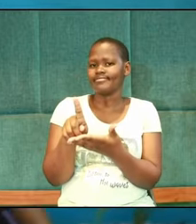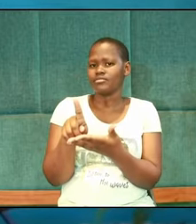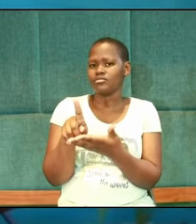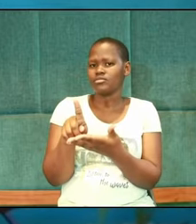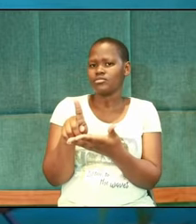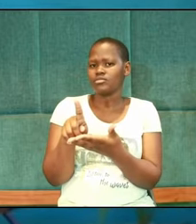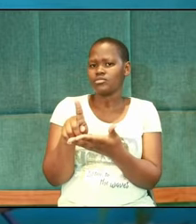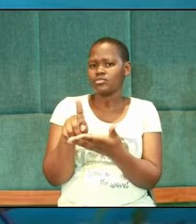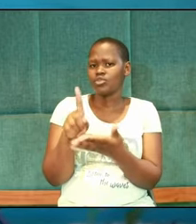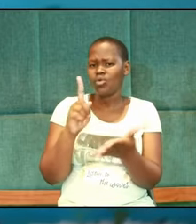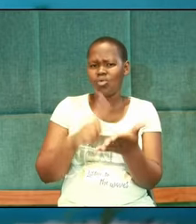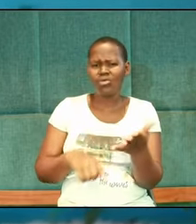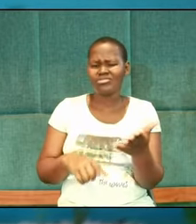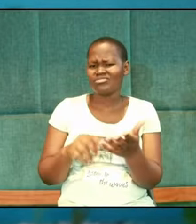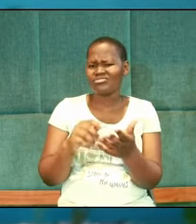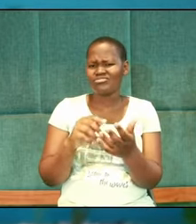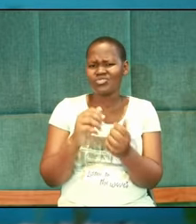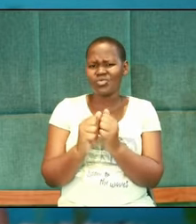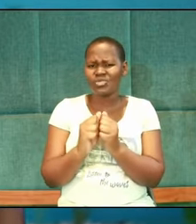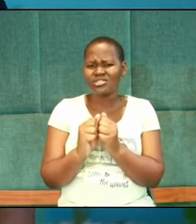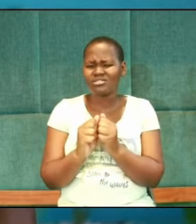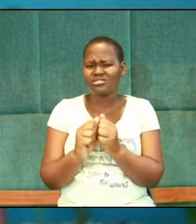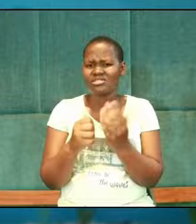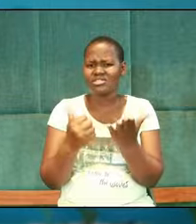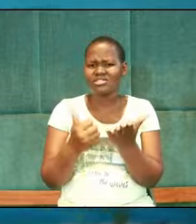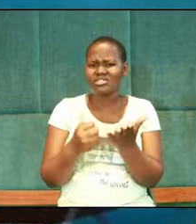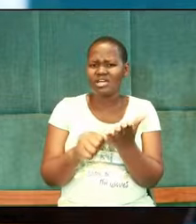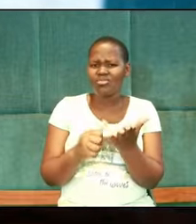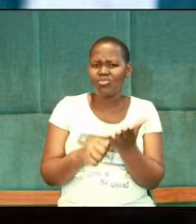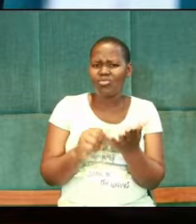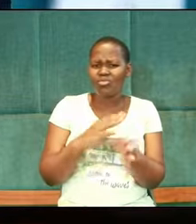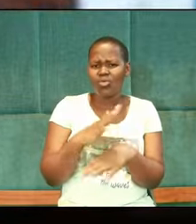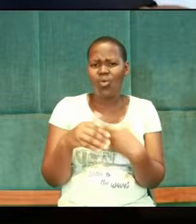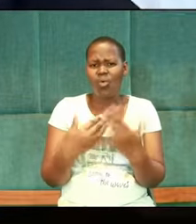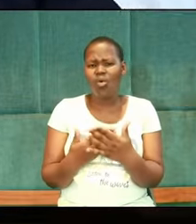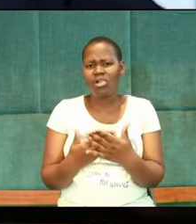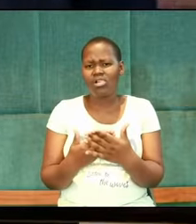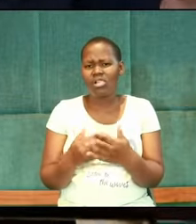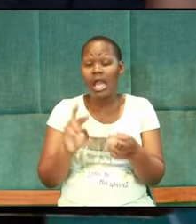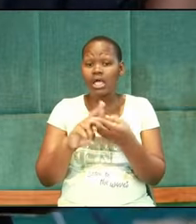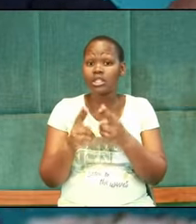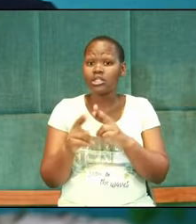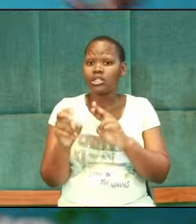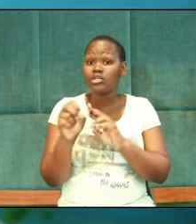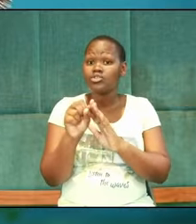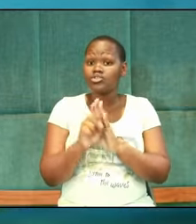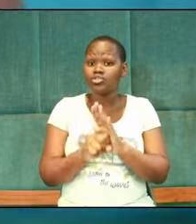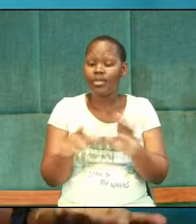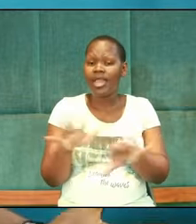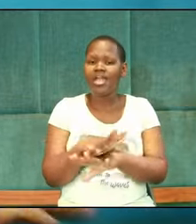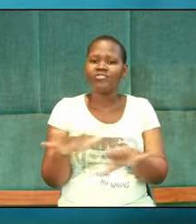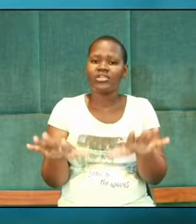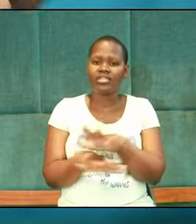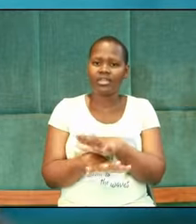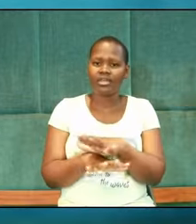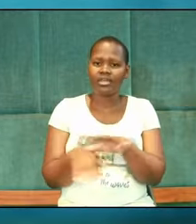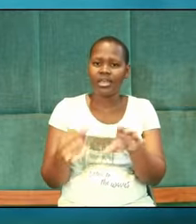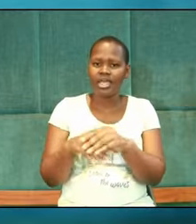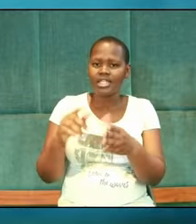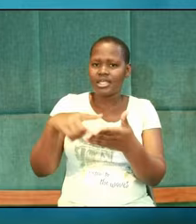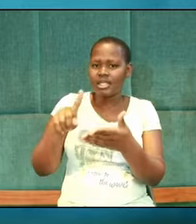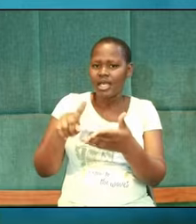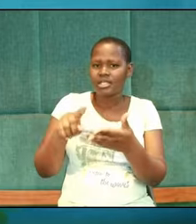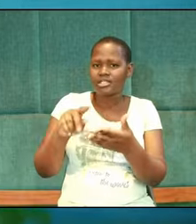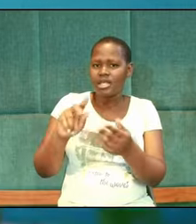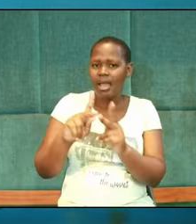What is this thing that is threatening everybody? Listen, relationship is everything in the work or at the workplace.